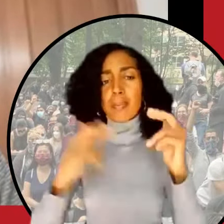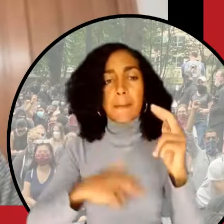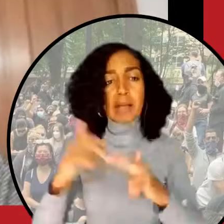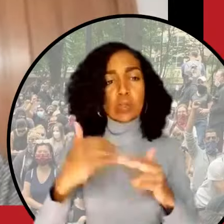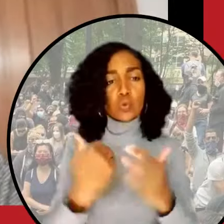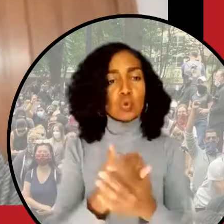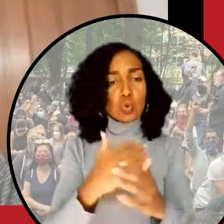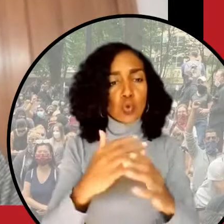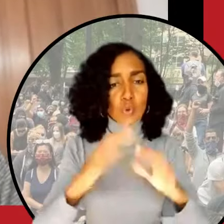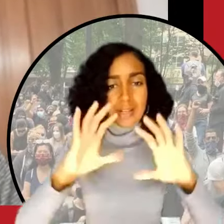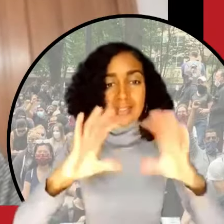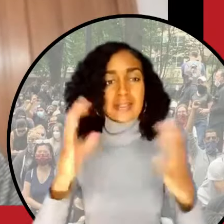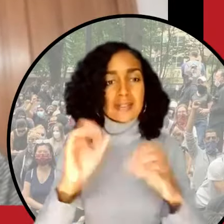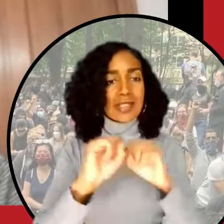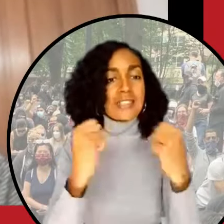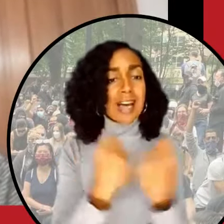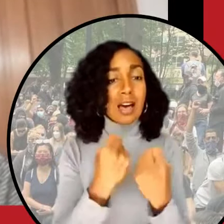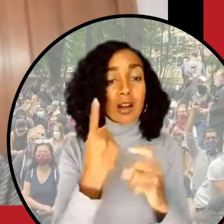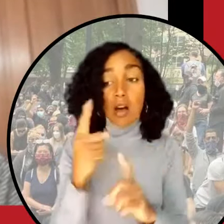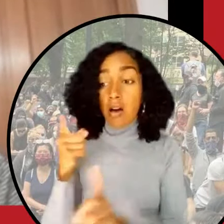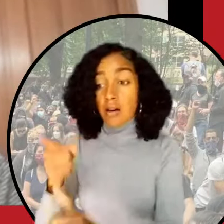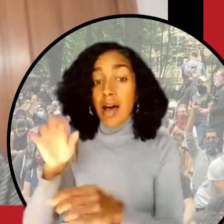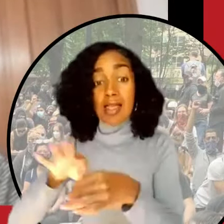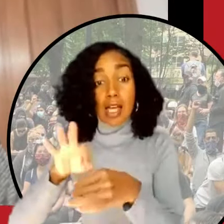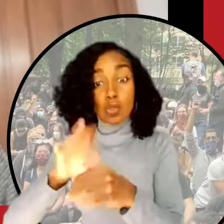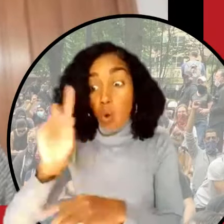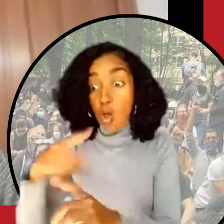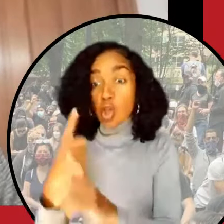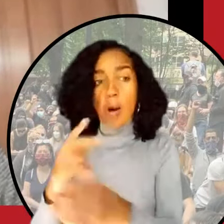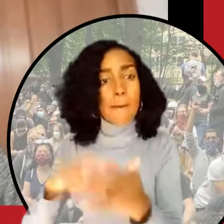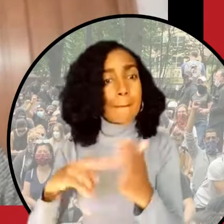just by itself means that you'll be like one of